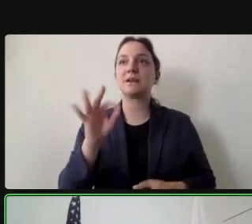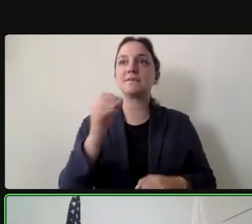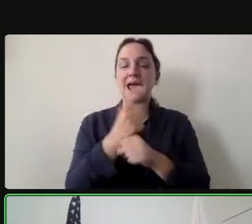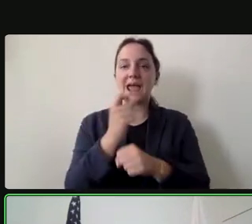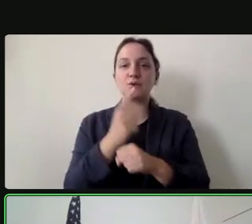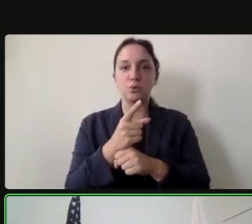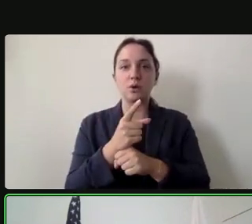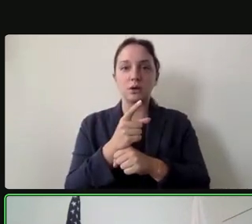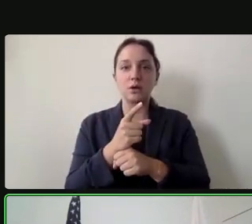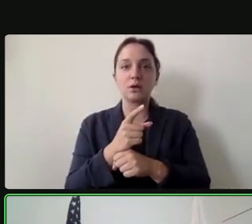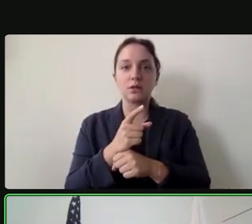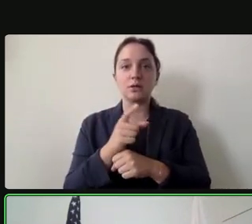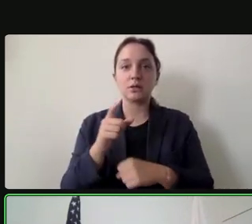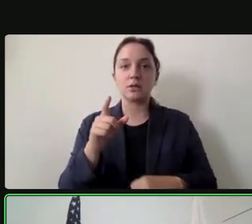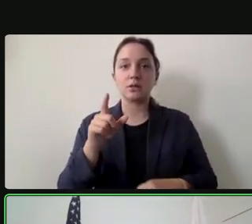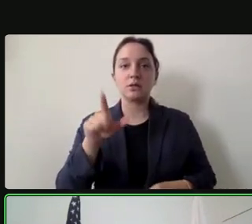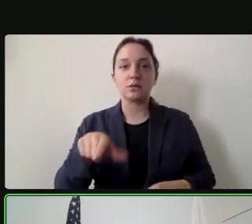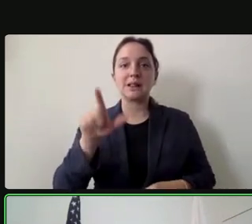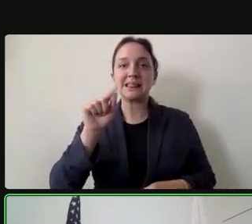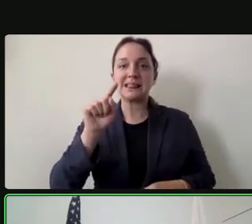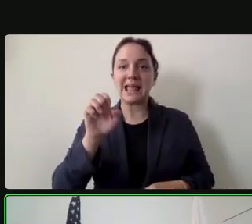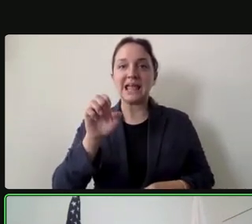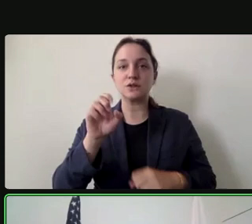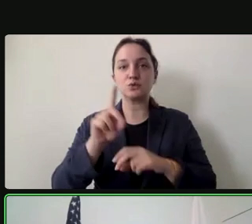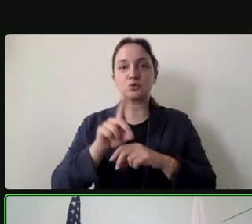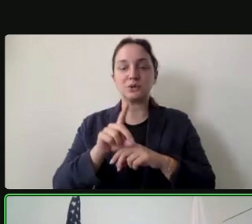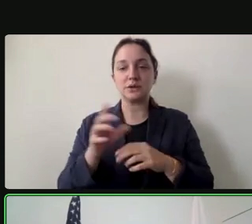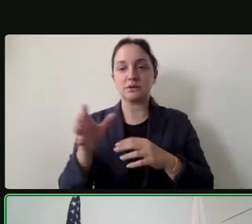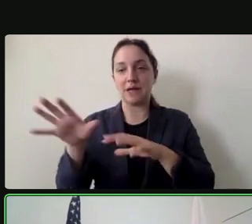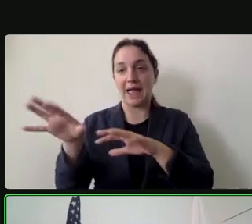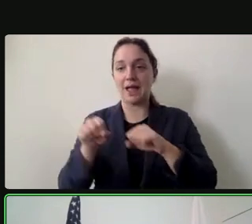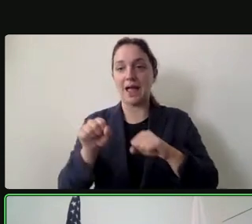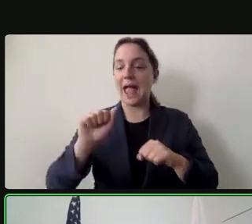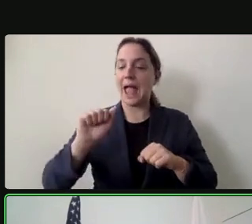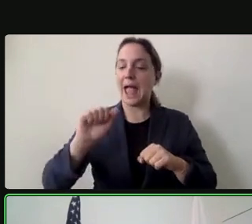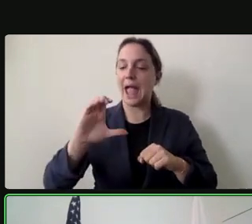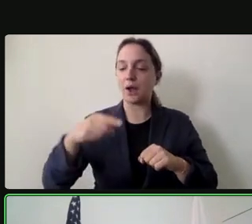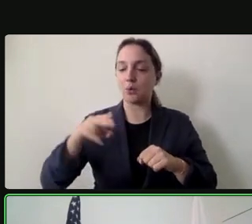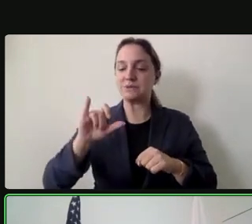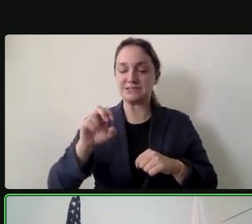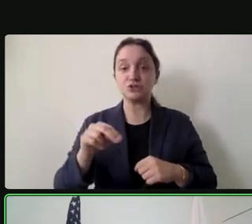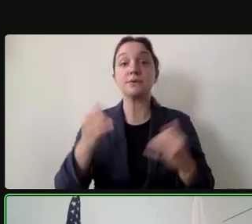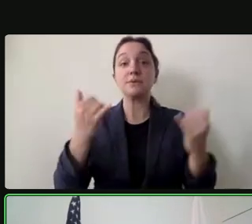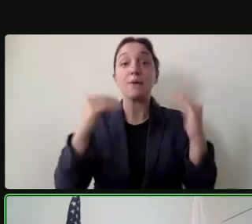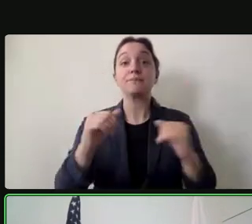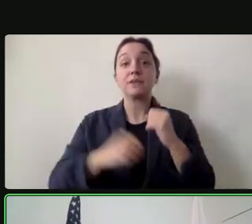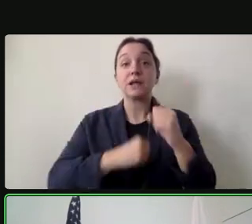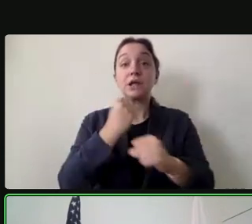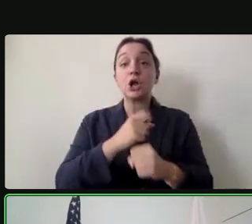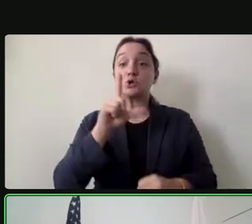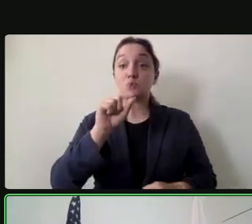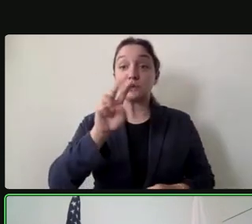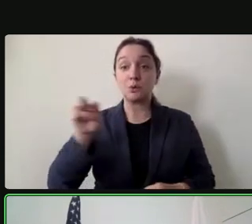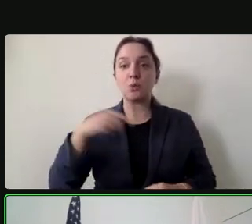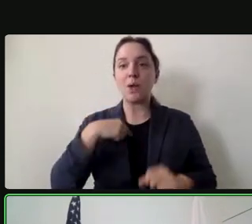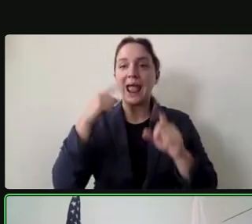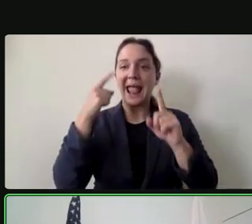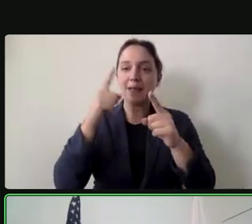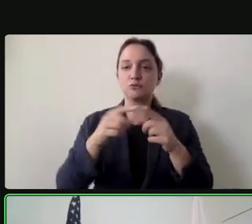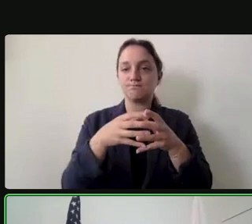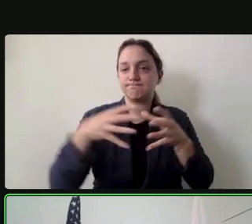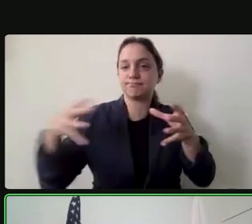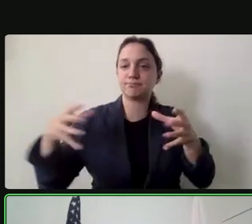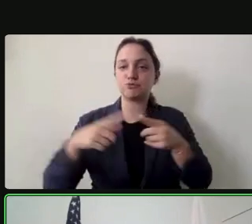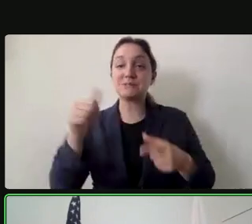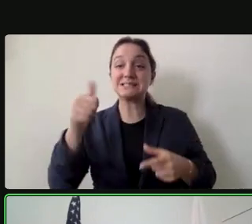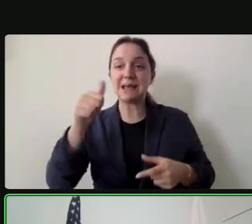duty acquisitions. Here in 2022, we're tracking towards 10% of our acquisitions, so